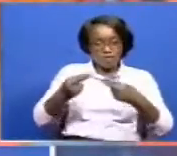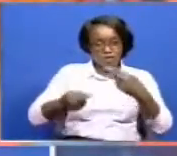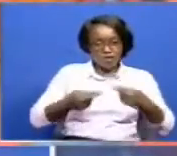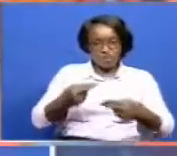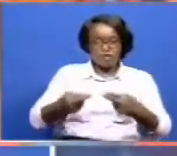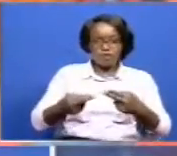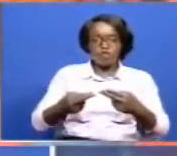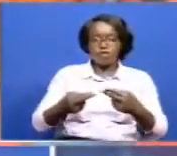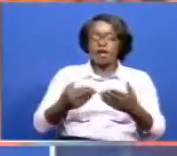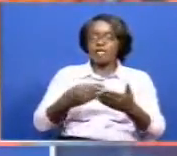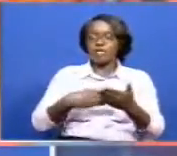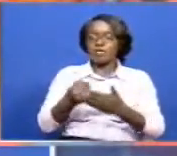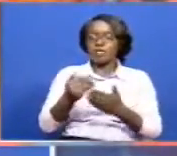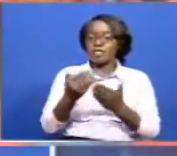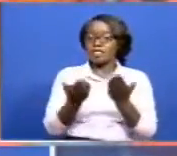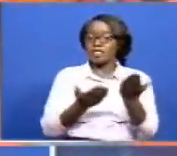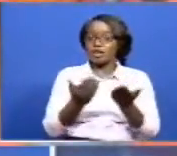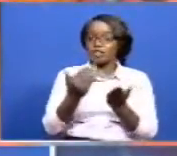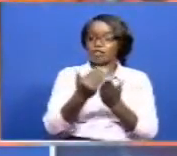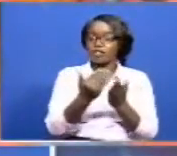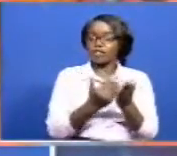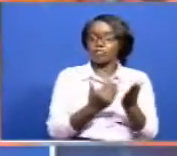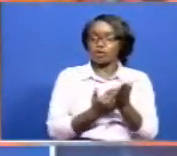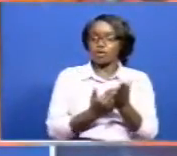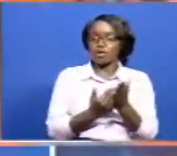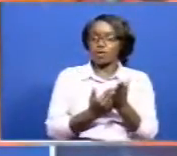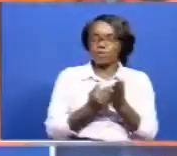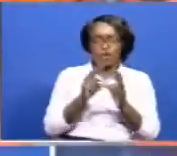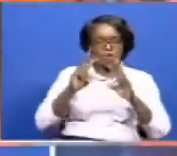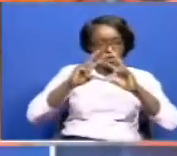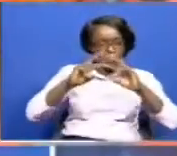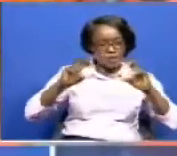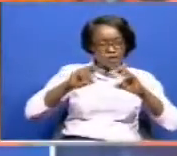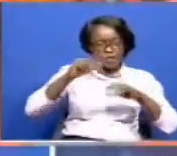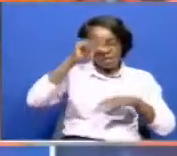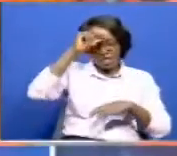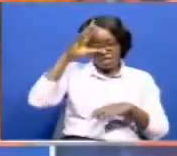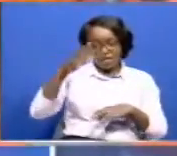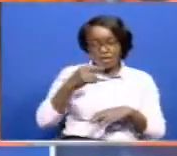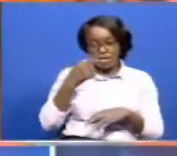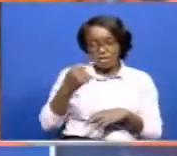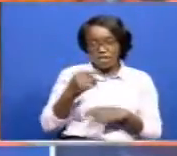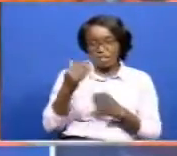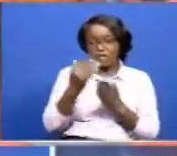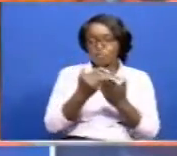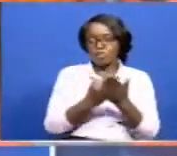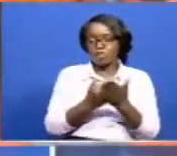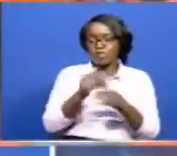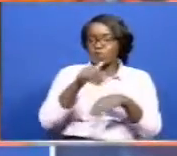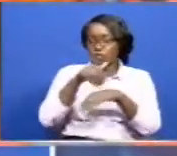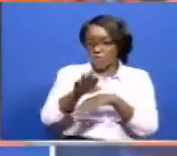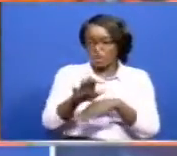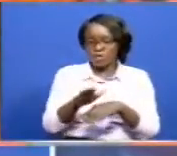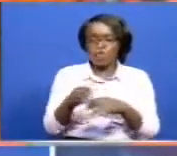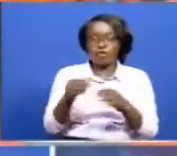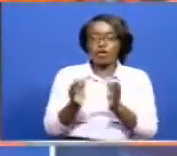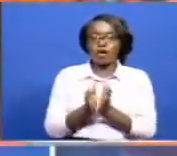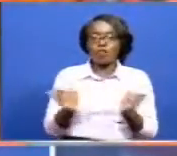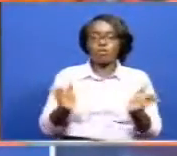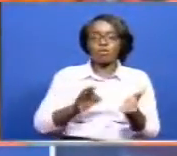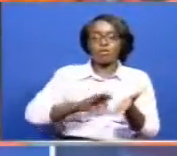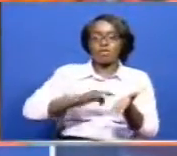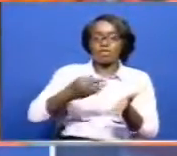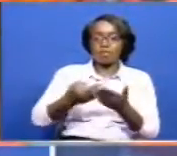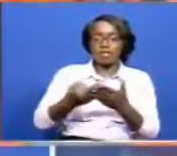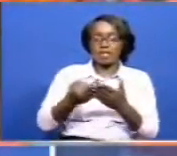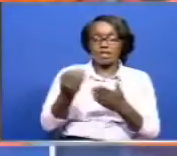service program has come under extensive scrutiny, with governors alleging that the program is a waste of public funds and a scheme to defraud the